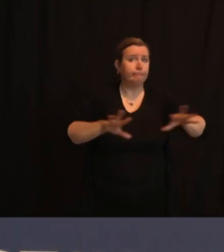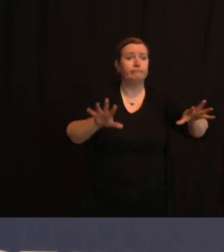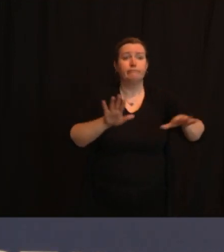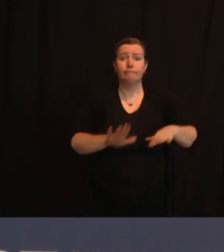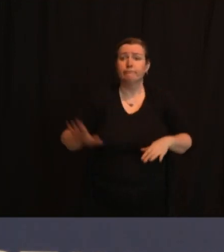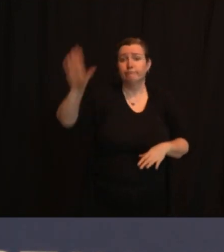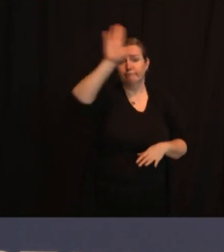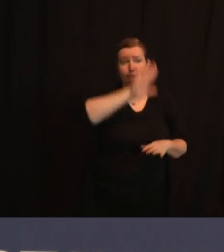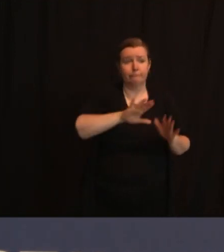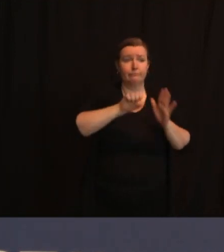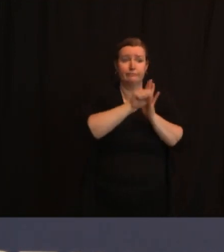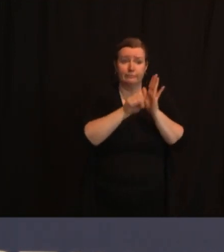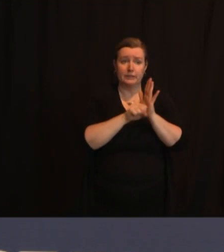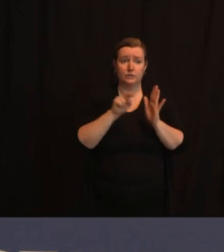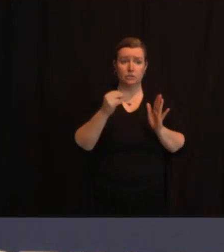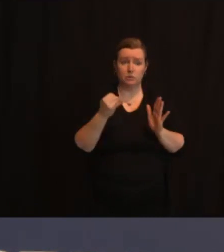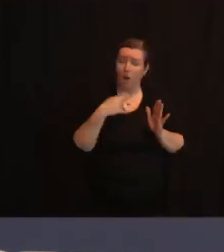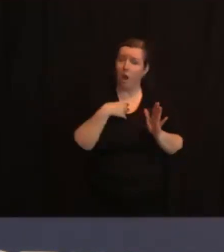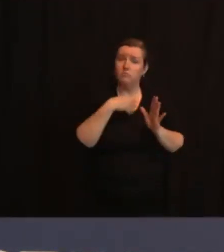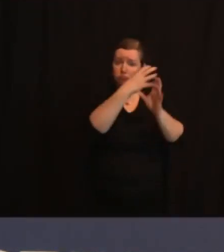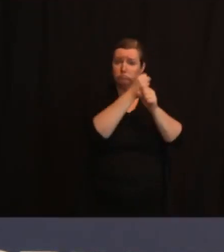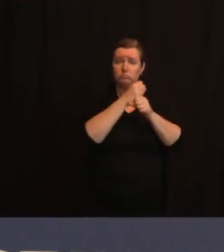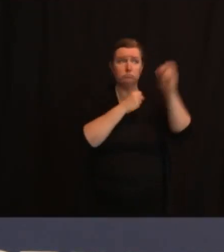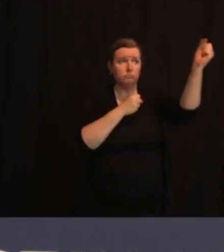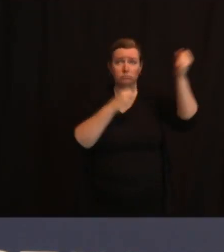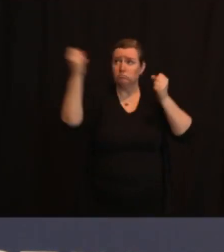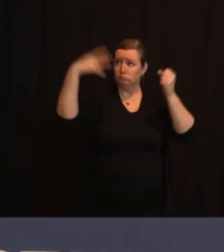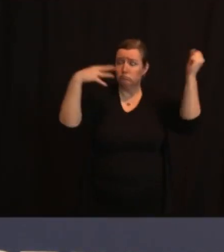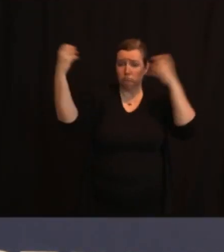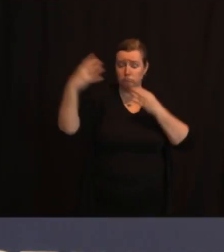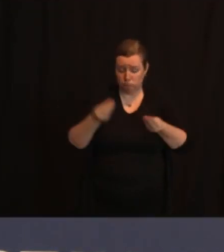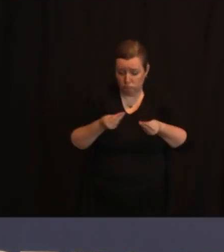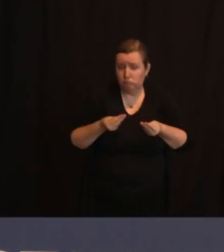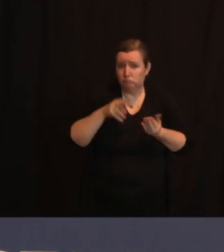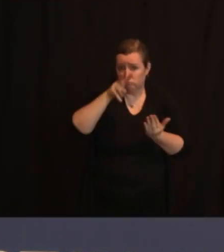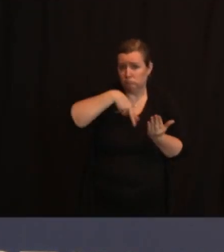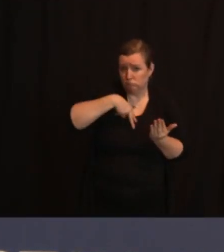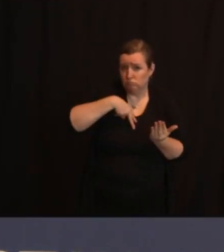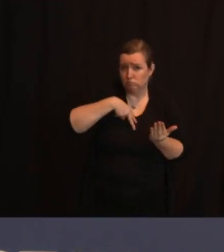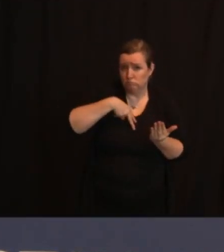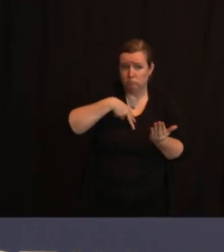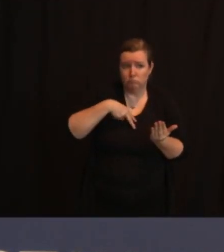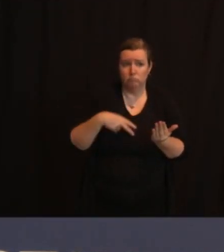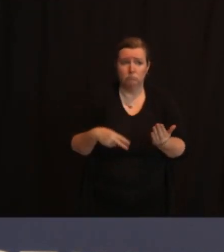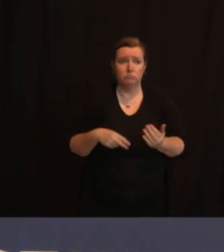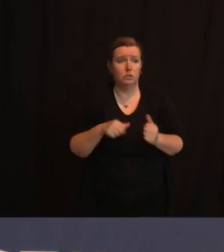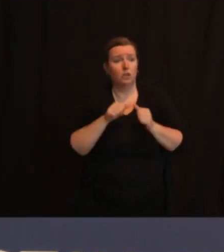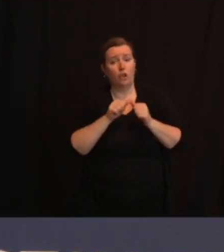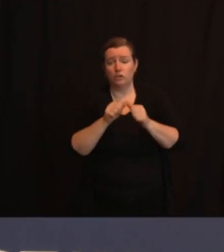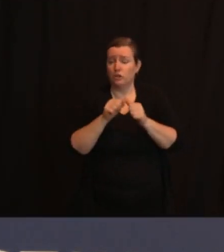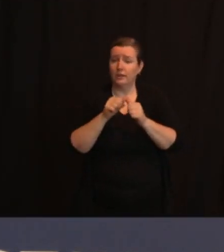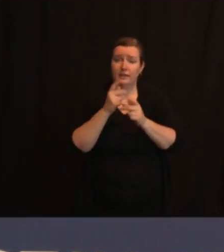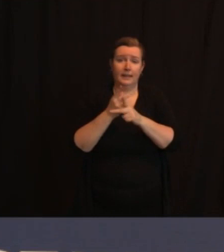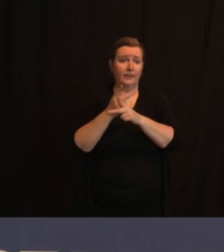that. So you see, not only for long-term care, but throughout all of New Jersey,